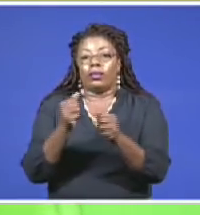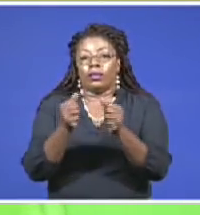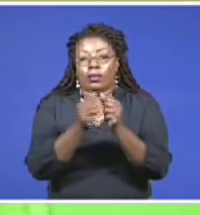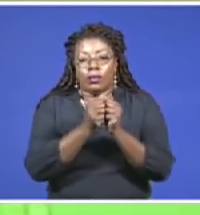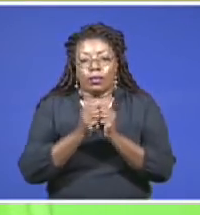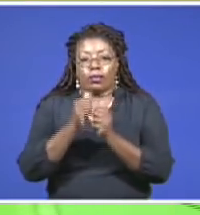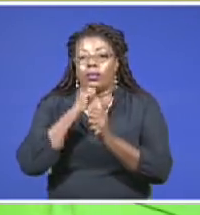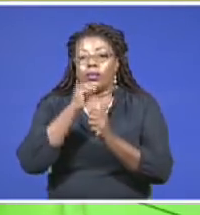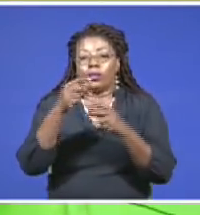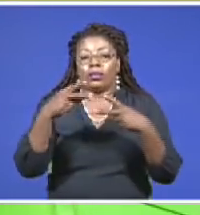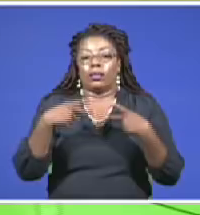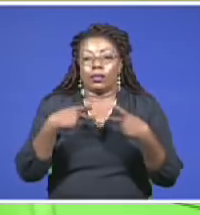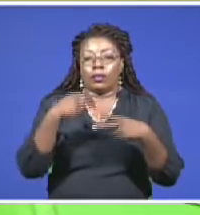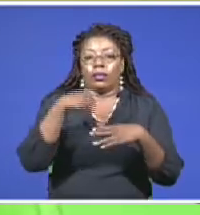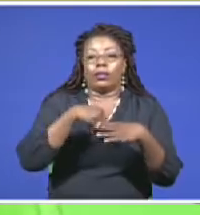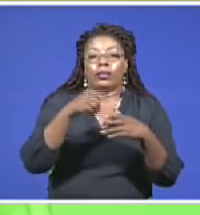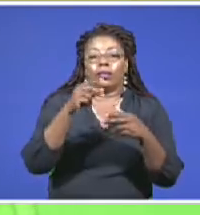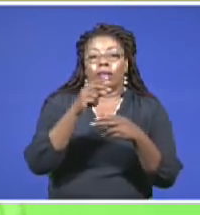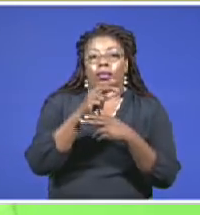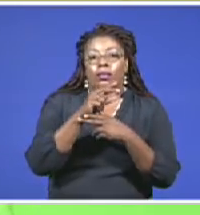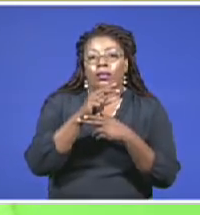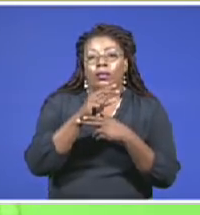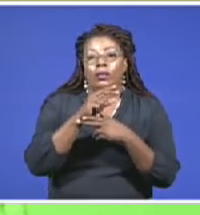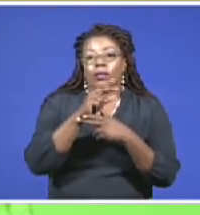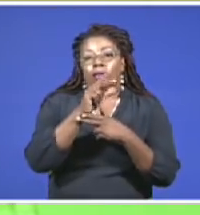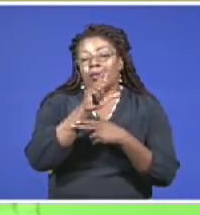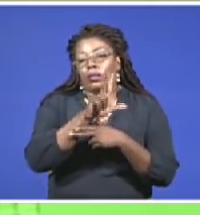lacking in the regular GSSA season.